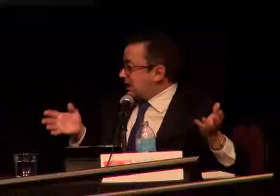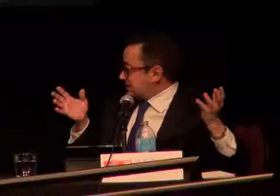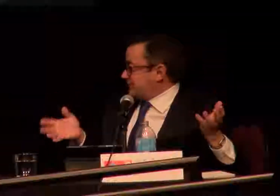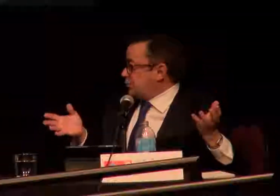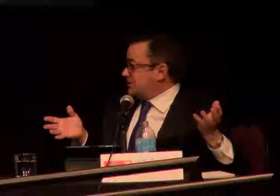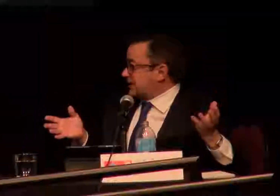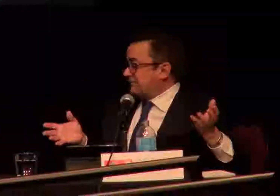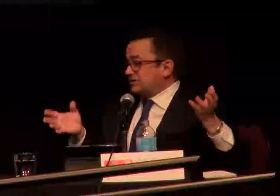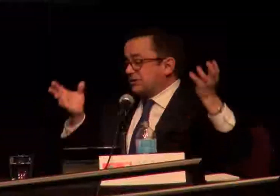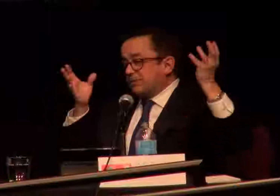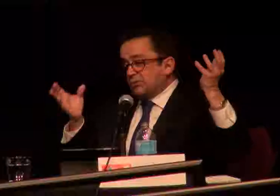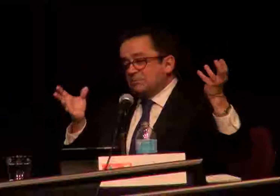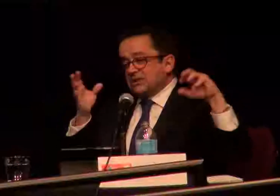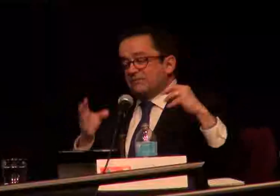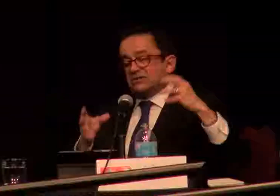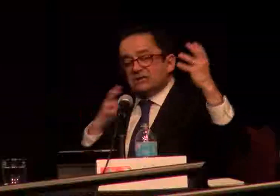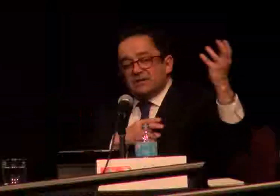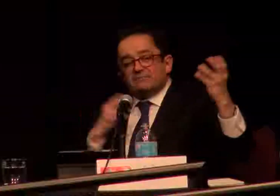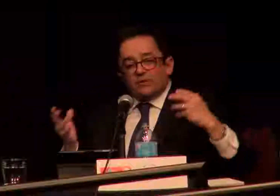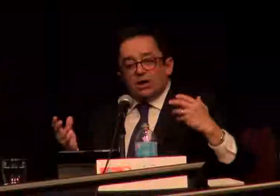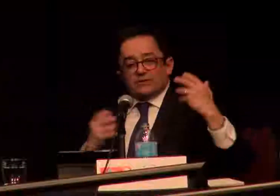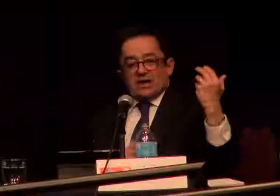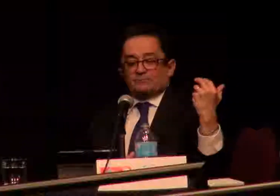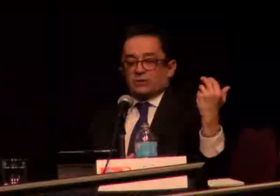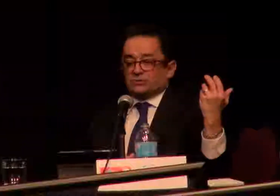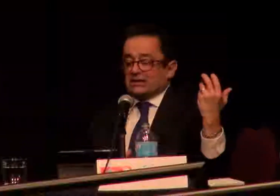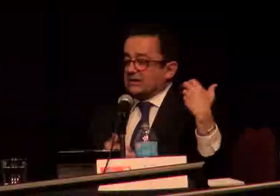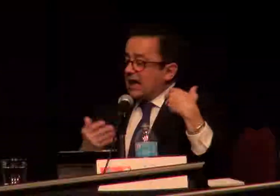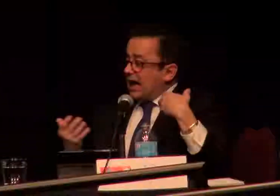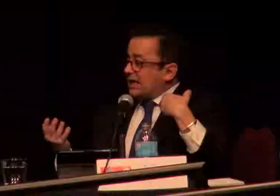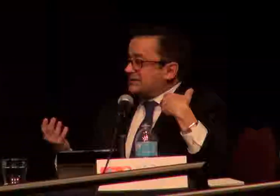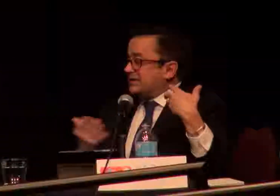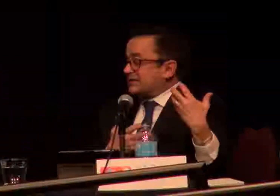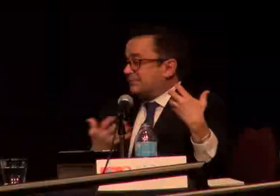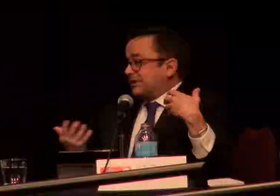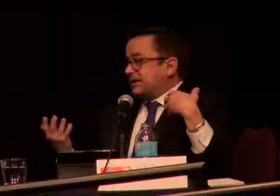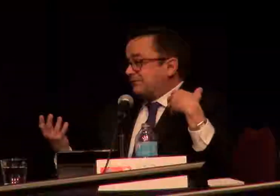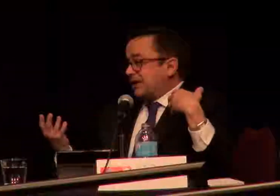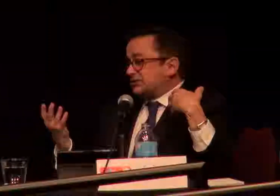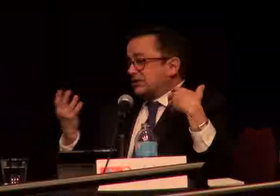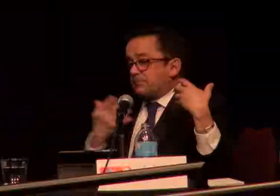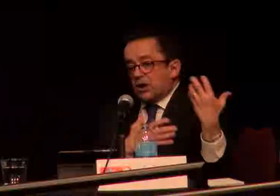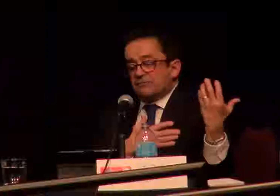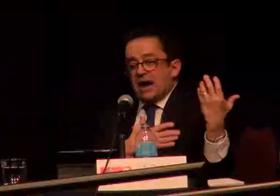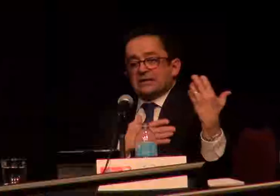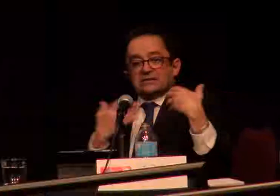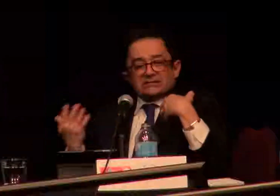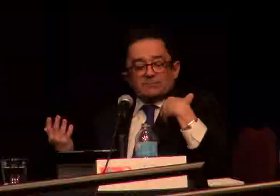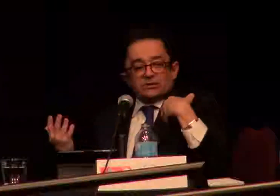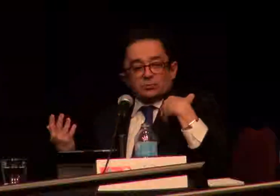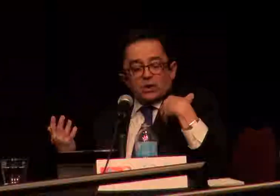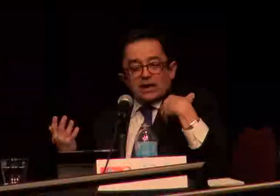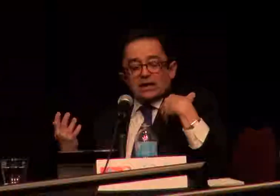entirely because of the Women's Convention, but the Women's Convention has been involved in that process. And I see the Disability Convention as part of that